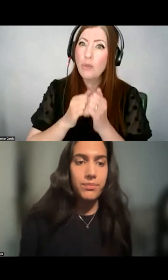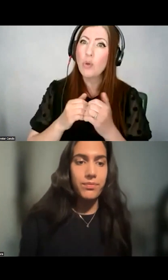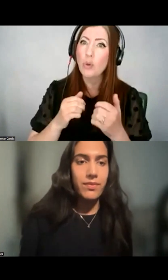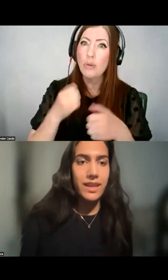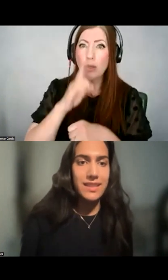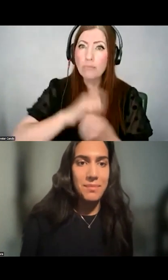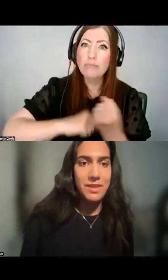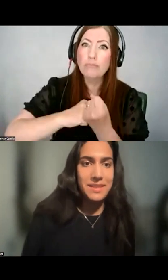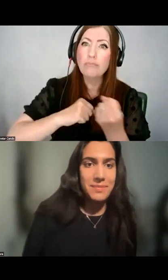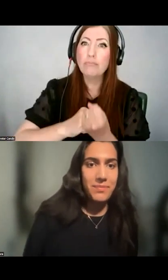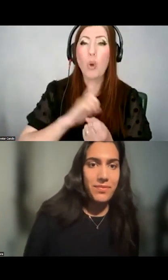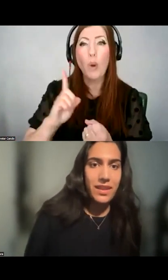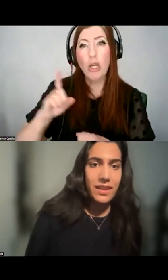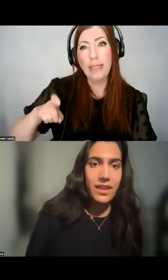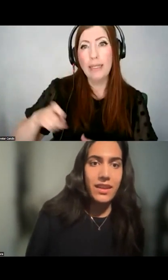needed. Next slide.